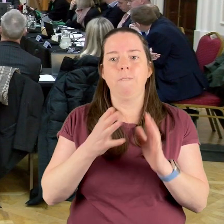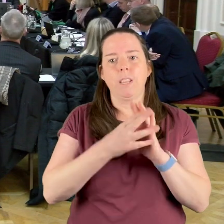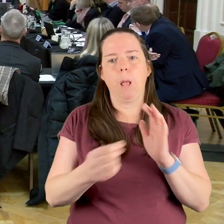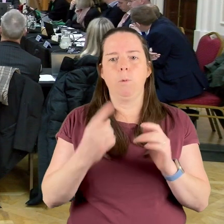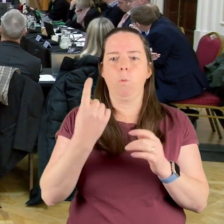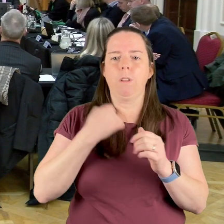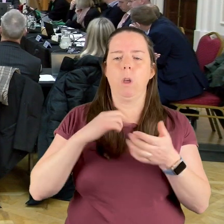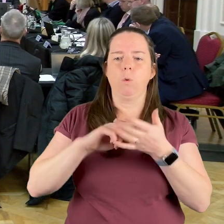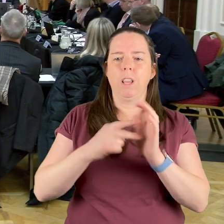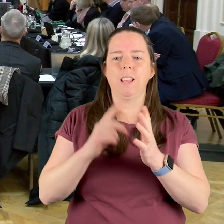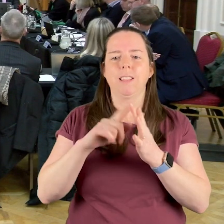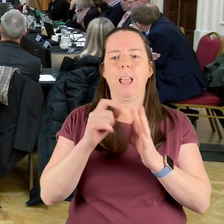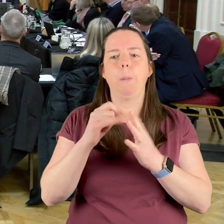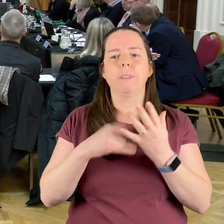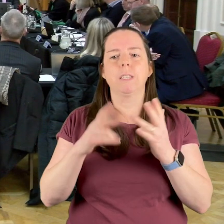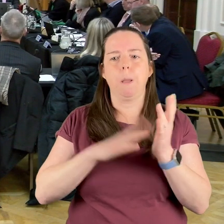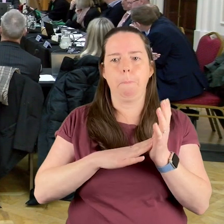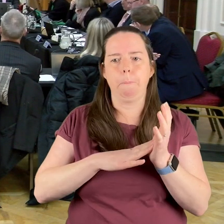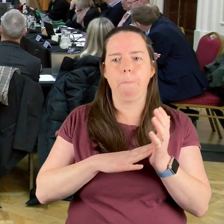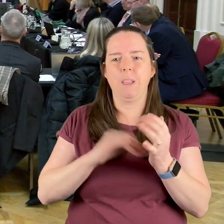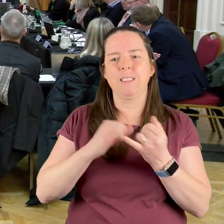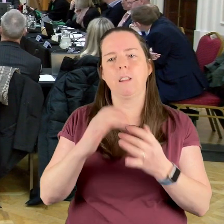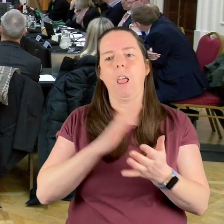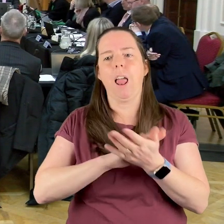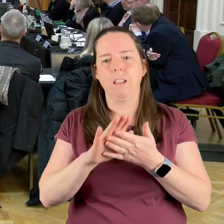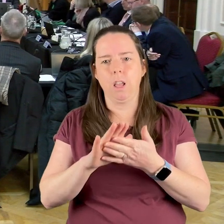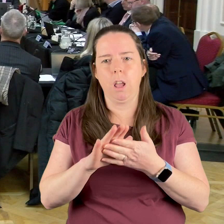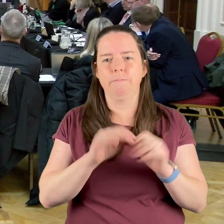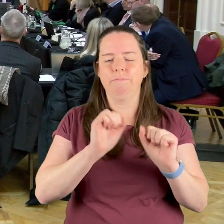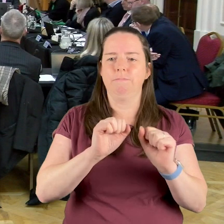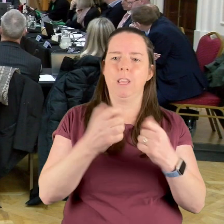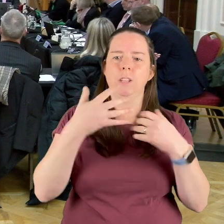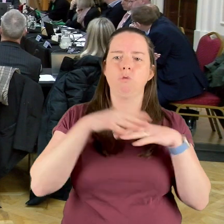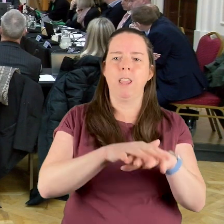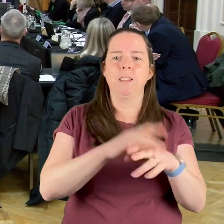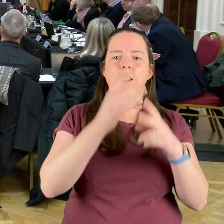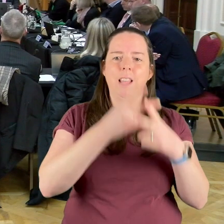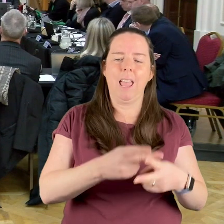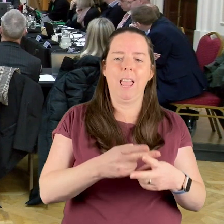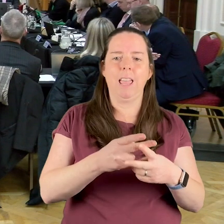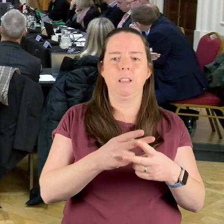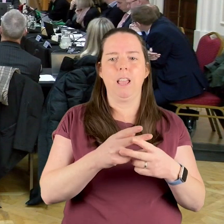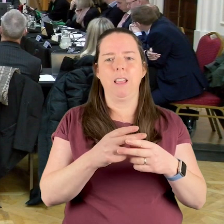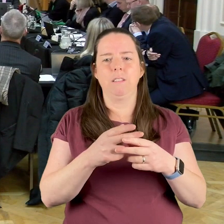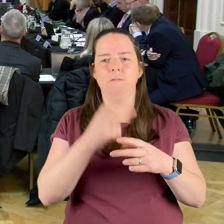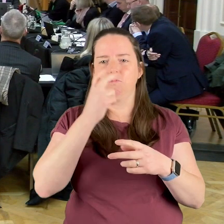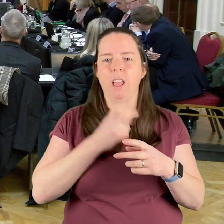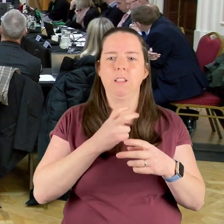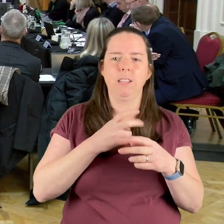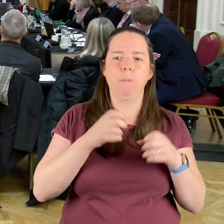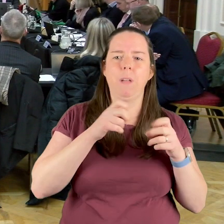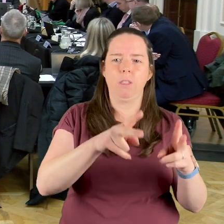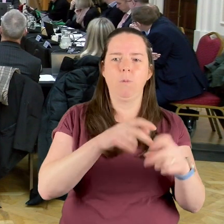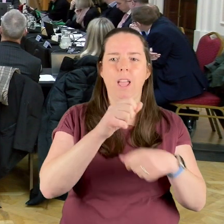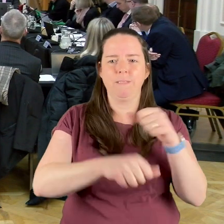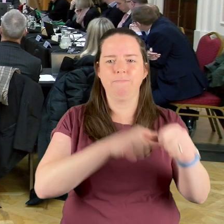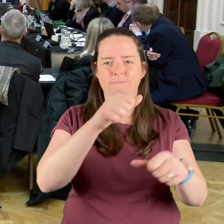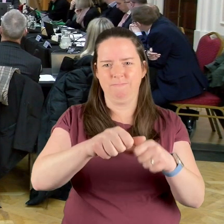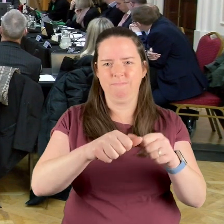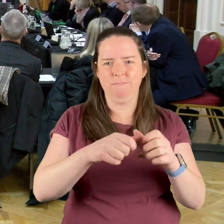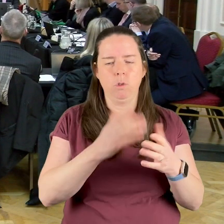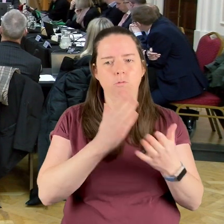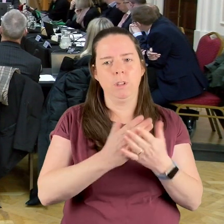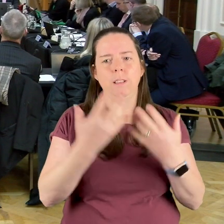months is that even when we have, so for example, one of my organisations, Epsom St Helier, an integrated care and